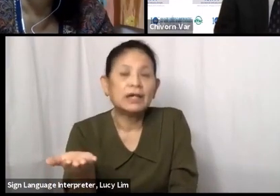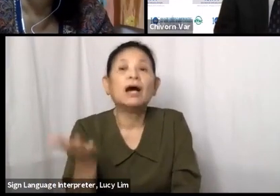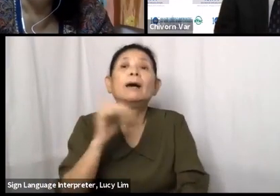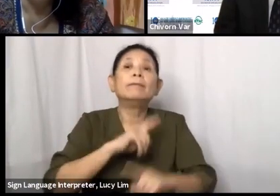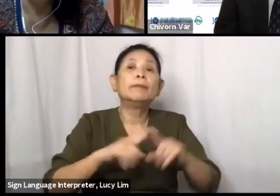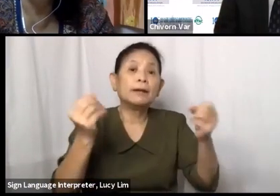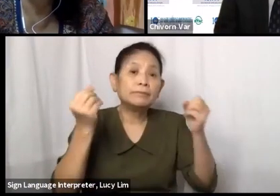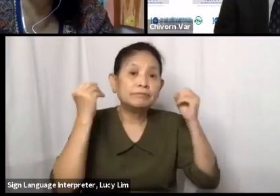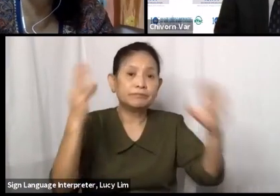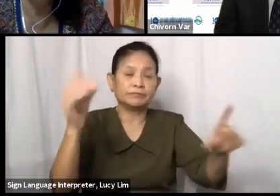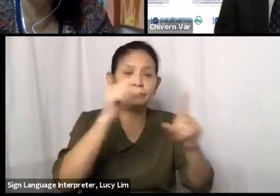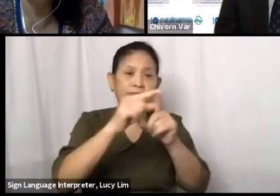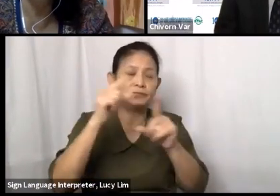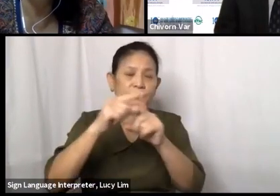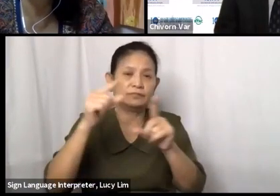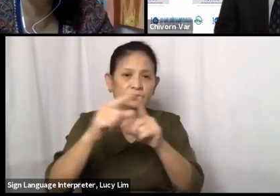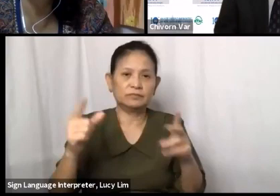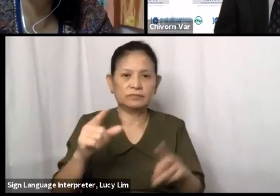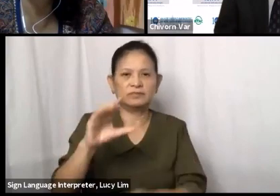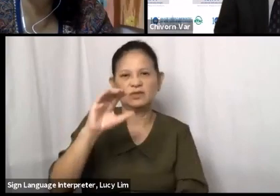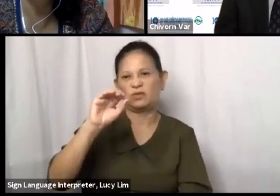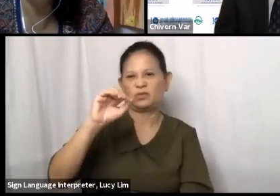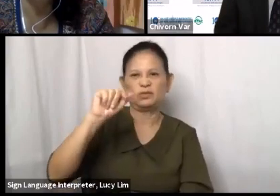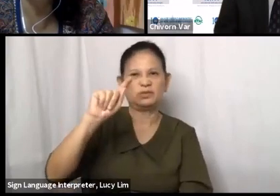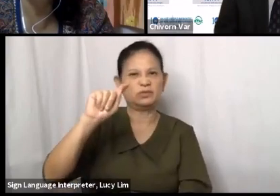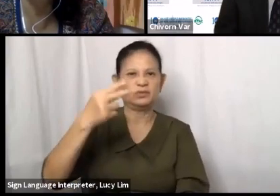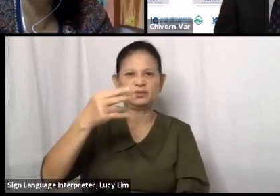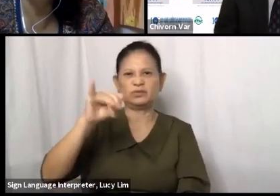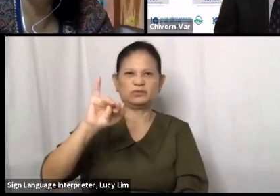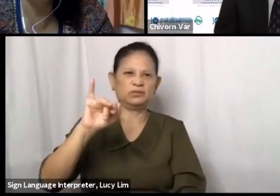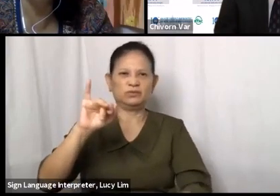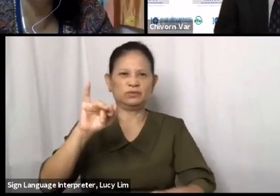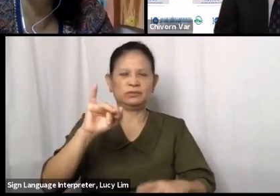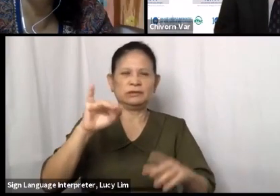terms are there, like Koti, Jogapas, Shiv Shaktis,